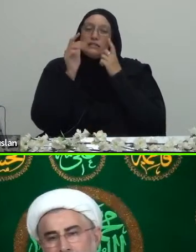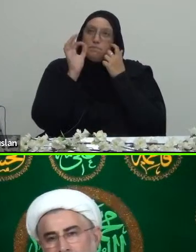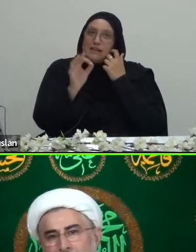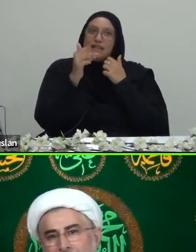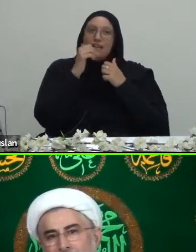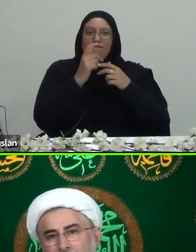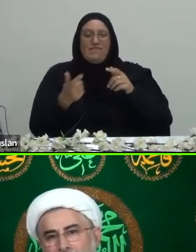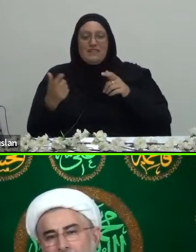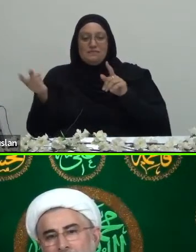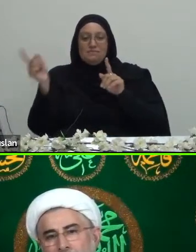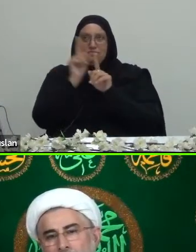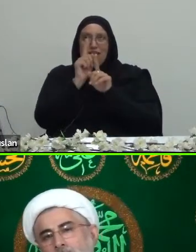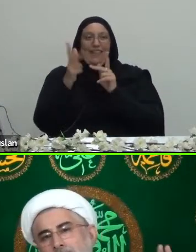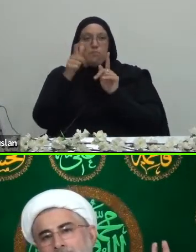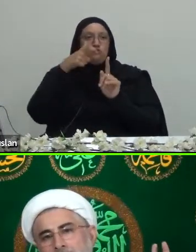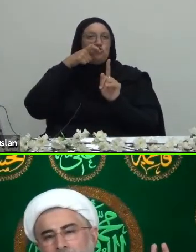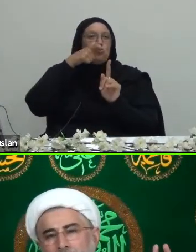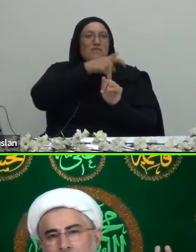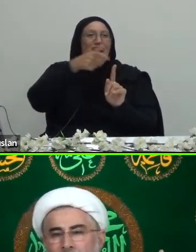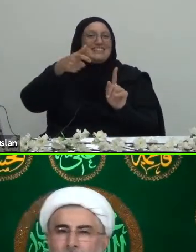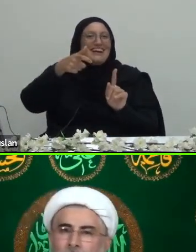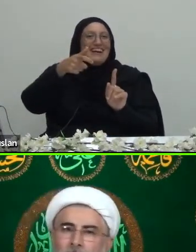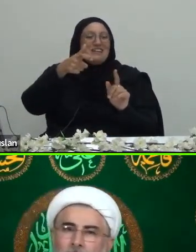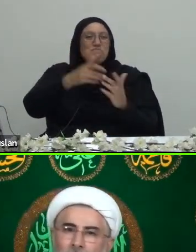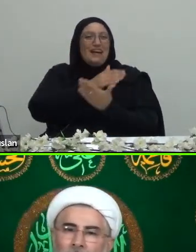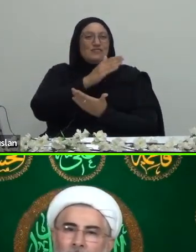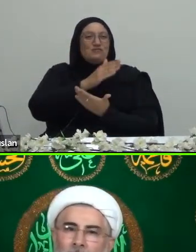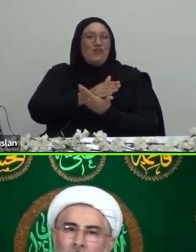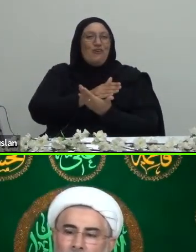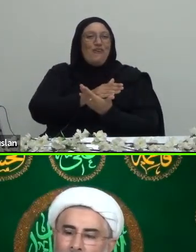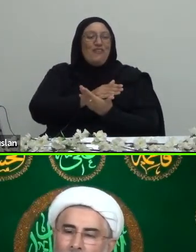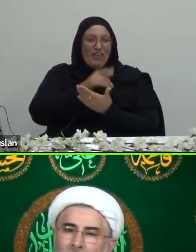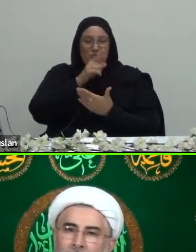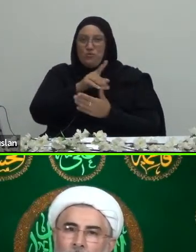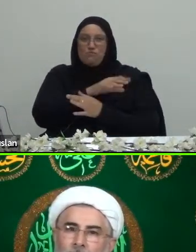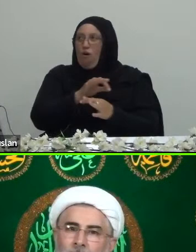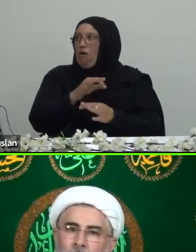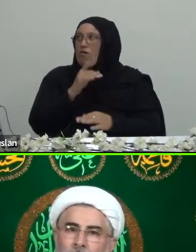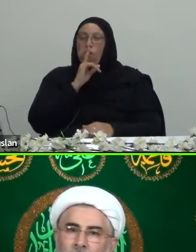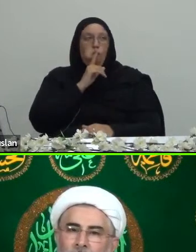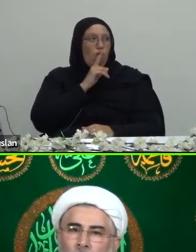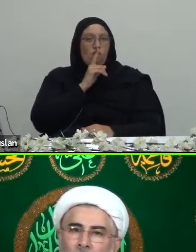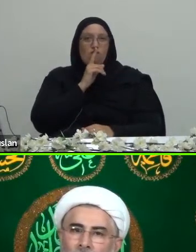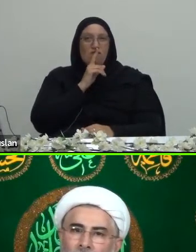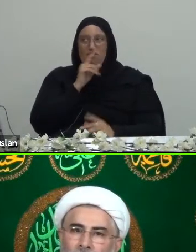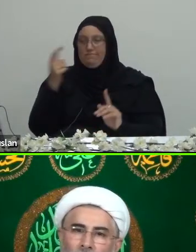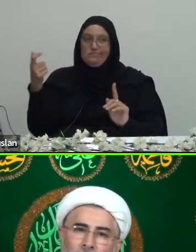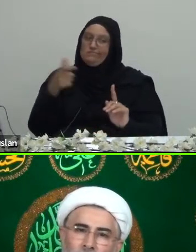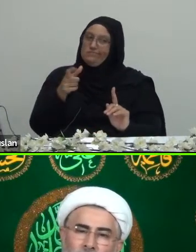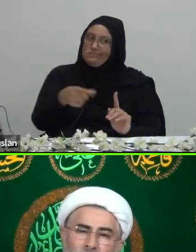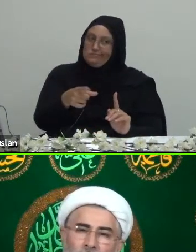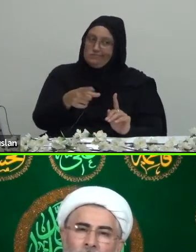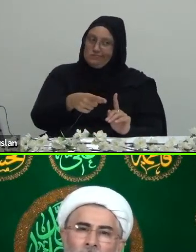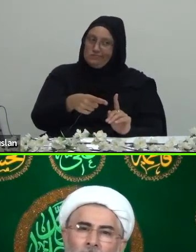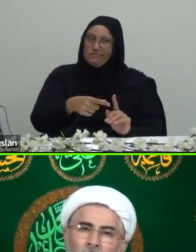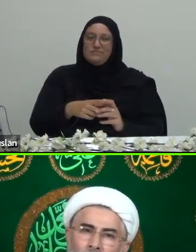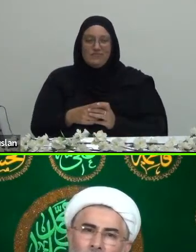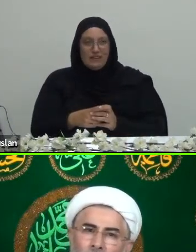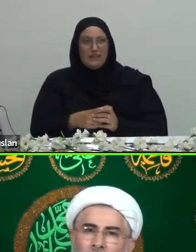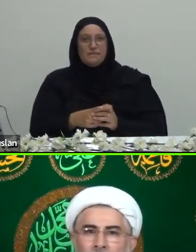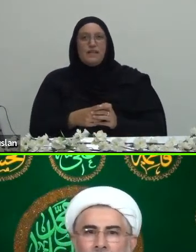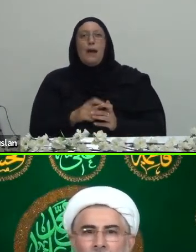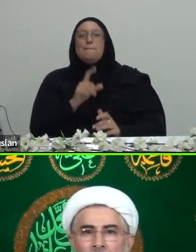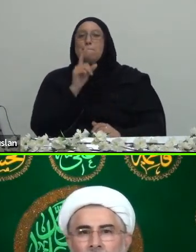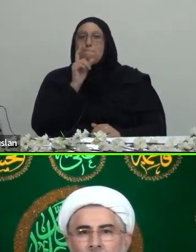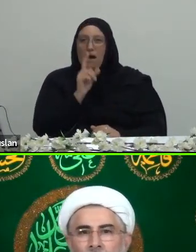that, so that he does not abuse and he's a God-fearing person and acts according to the written will of his father.